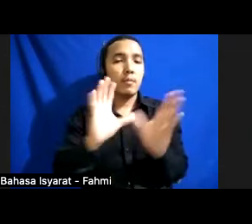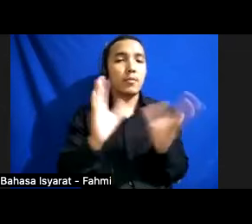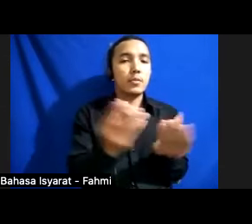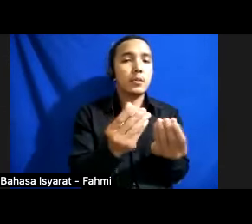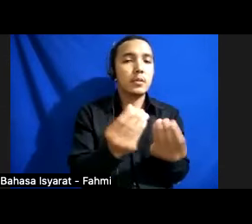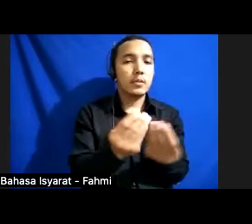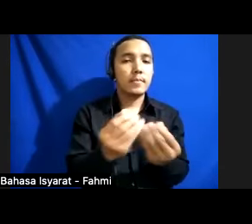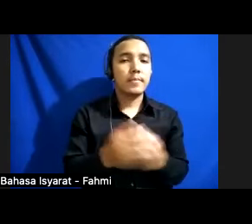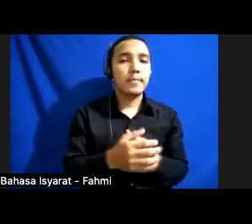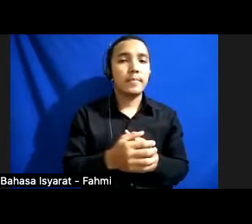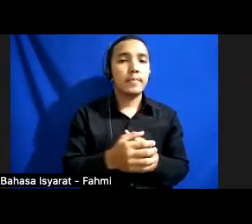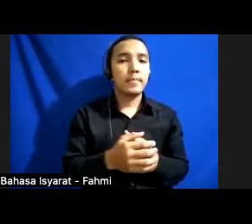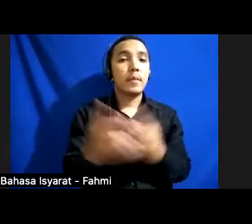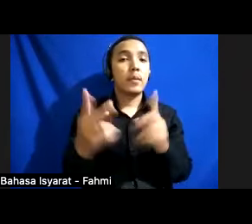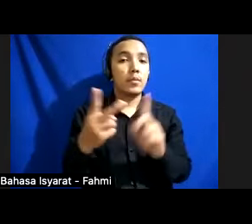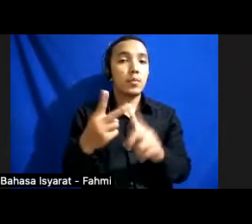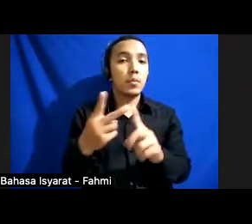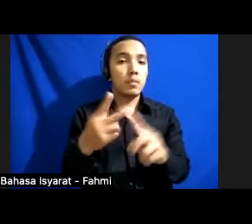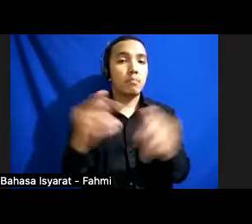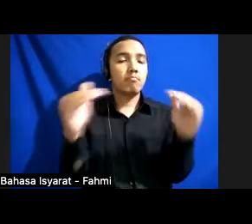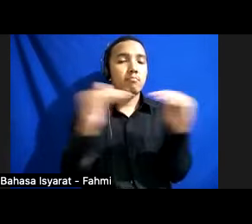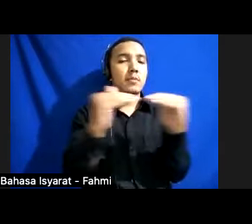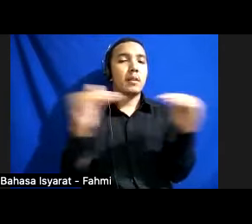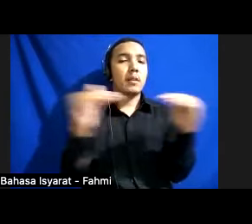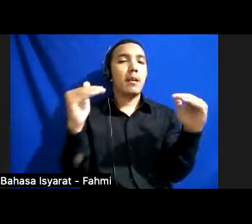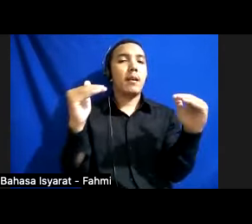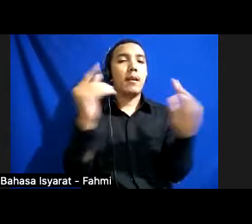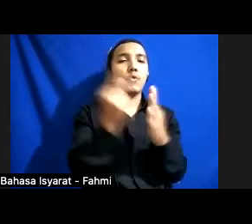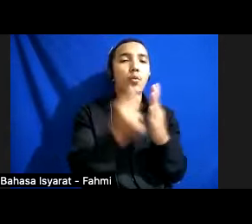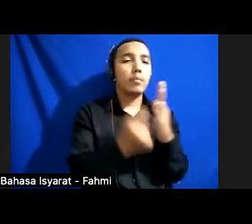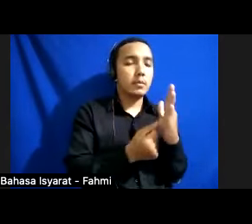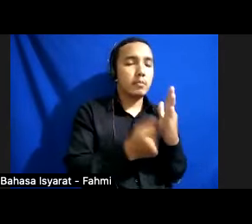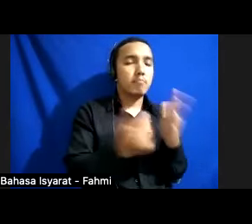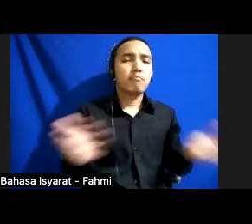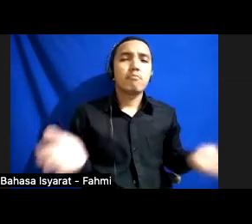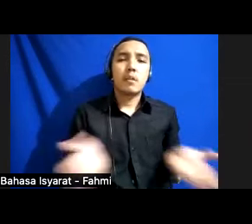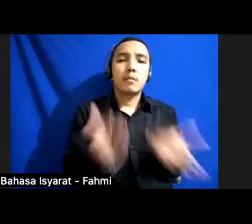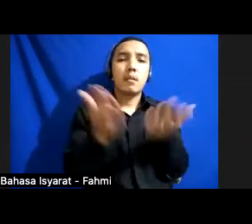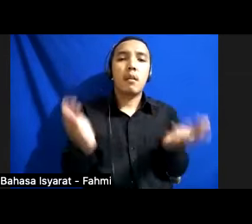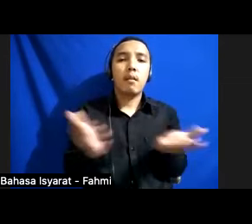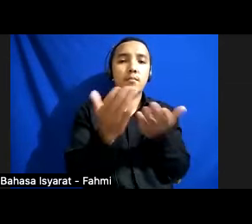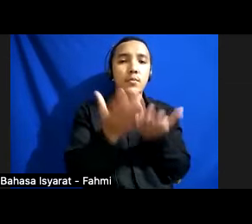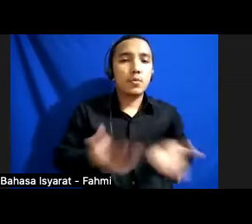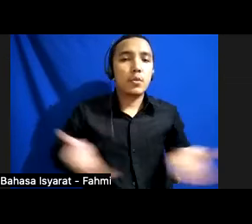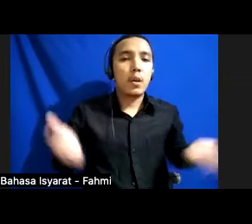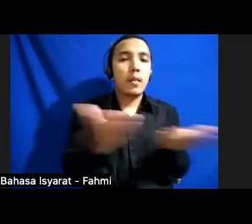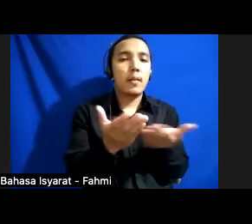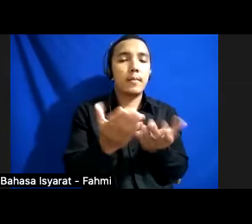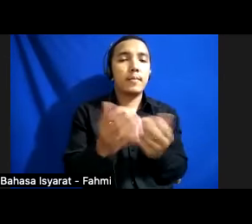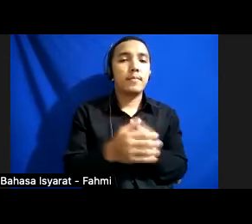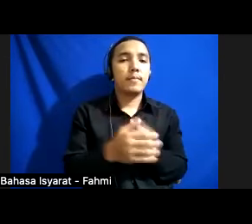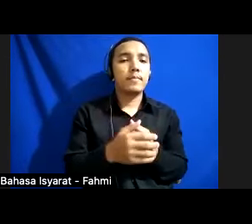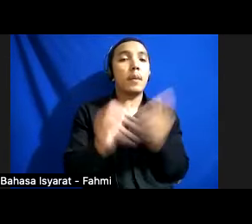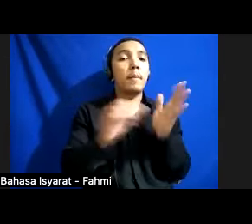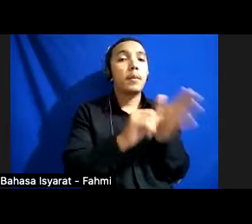assessment services. 2, equality in economic and social welfare in the form of integrated work skill assistance,